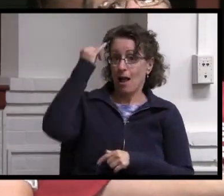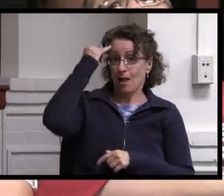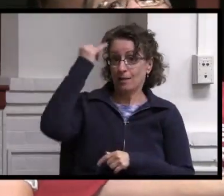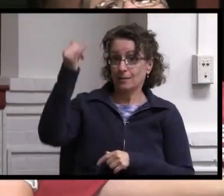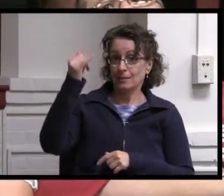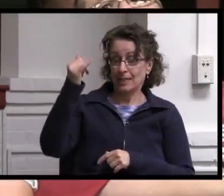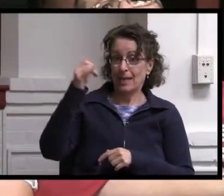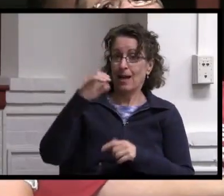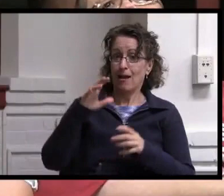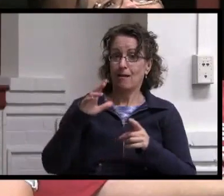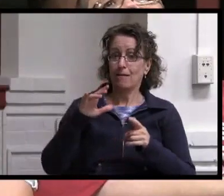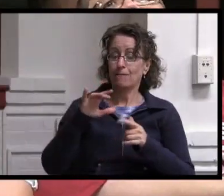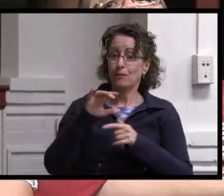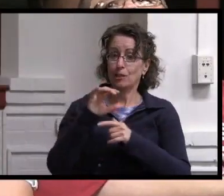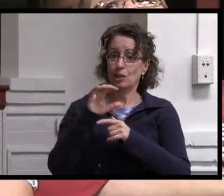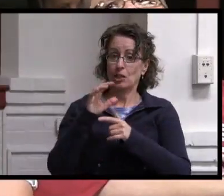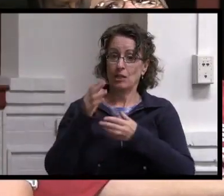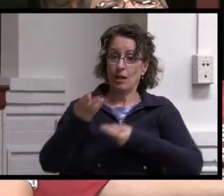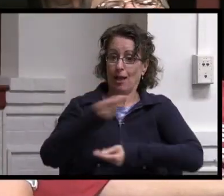the piece on the Commons